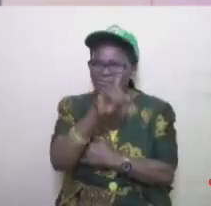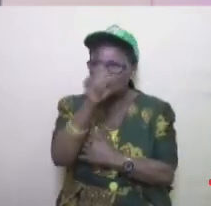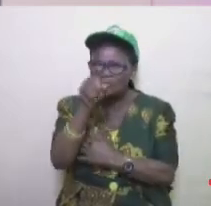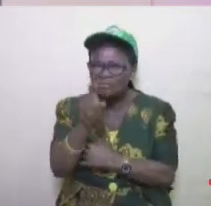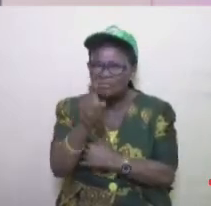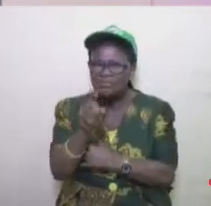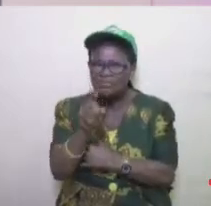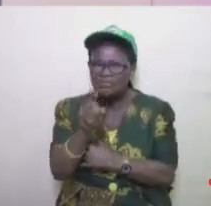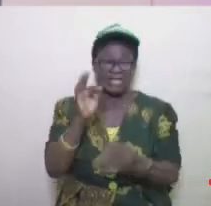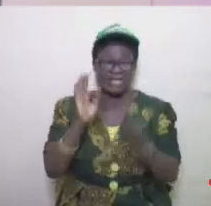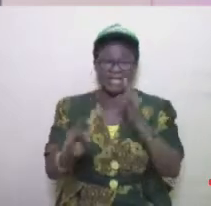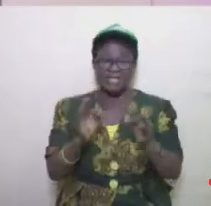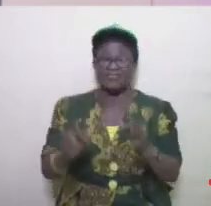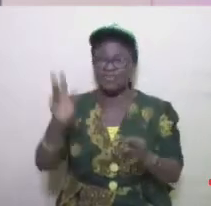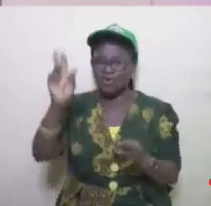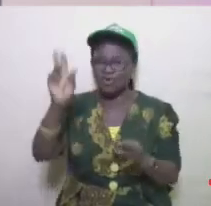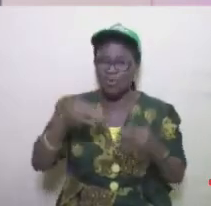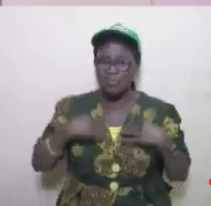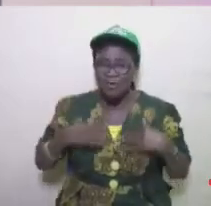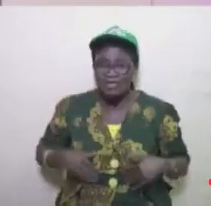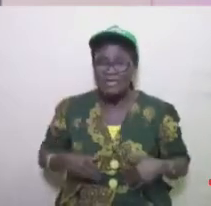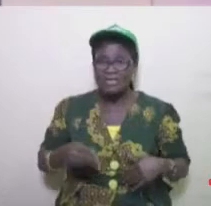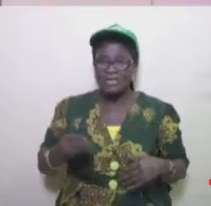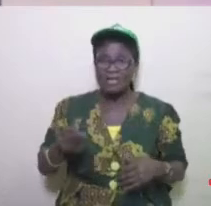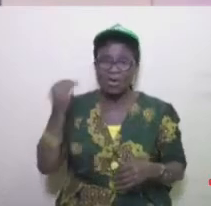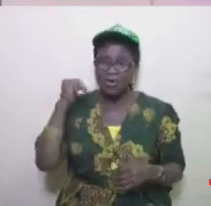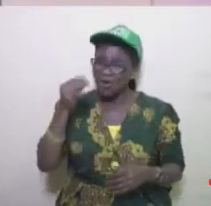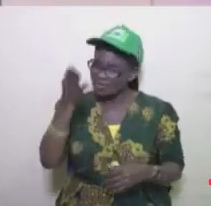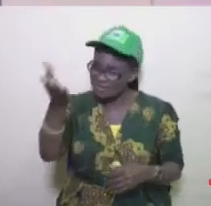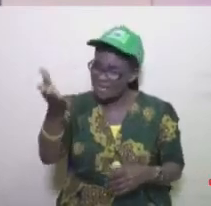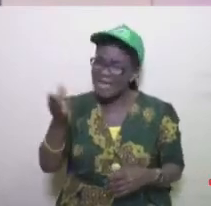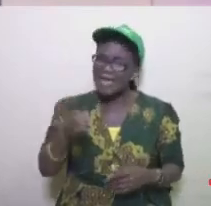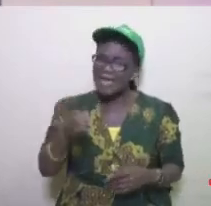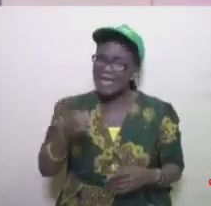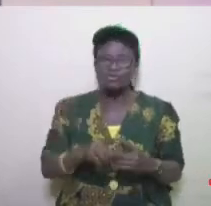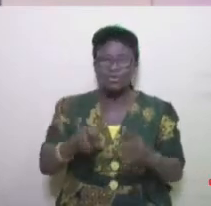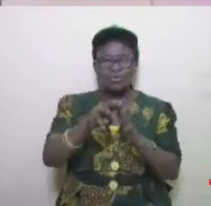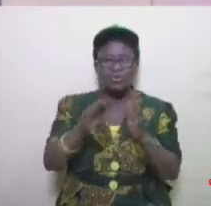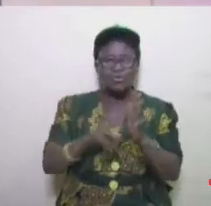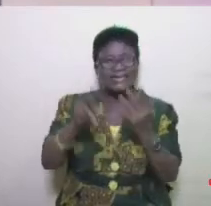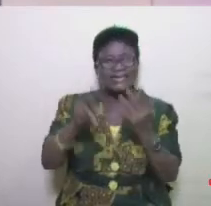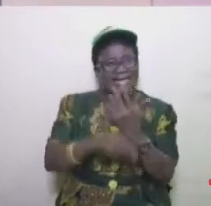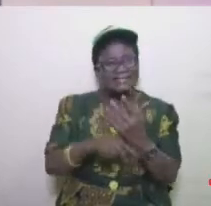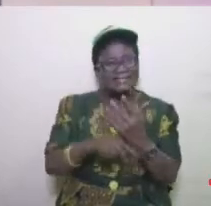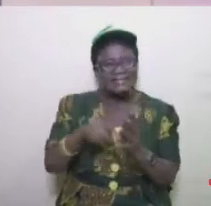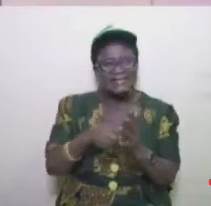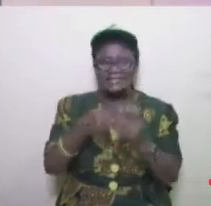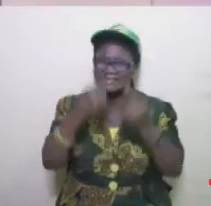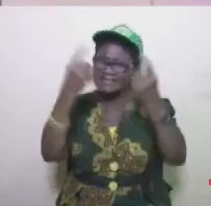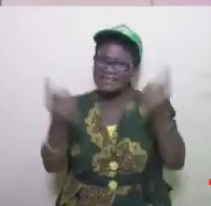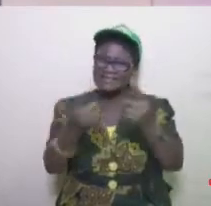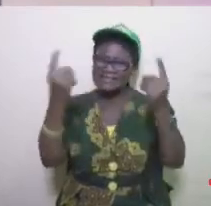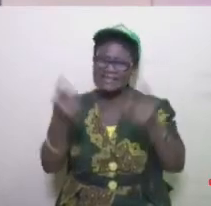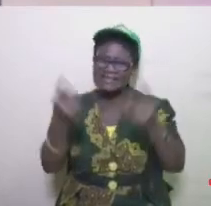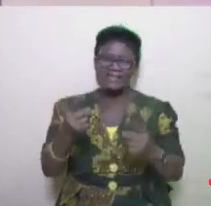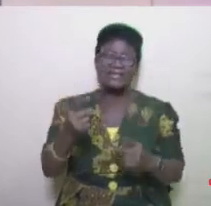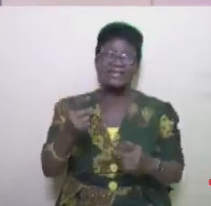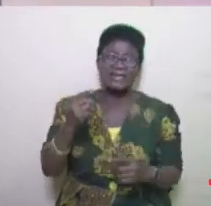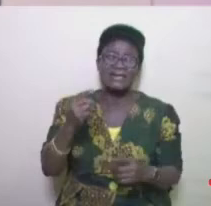If nobody was present to witness this sin, he was concerned